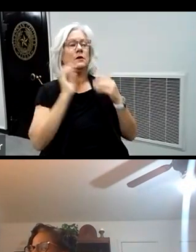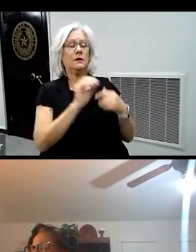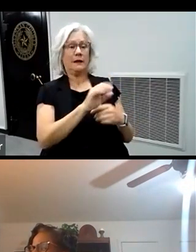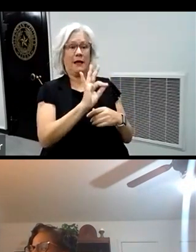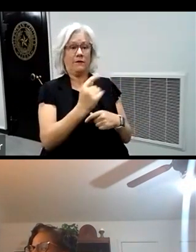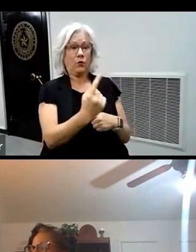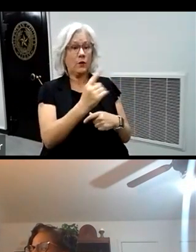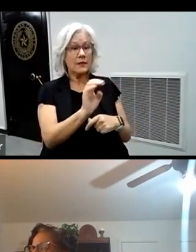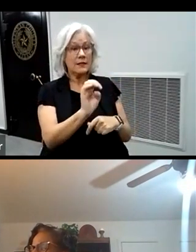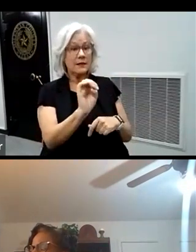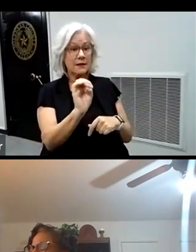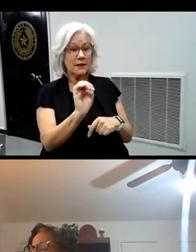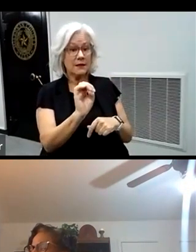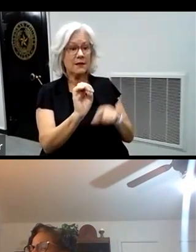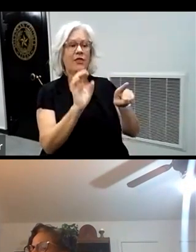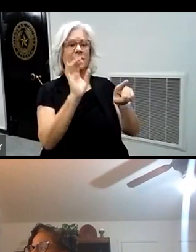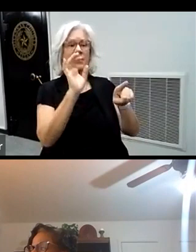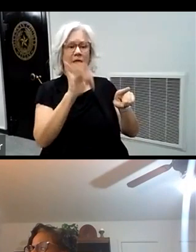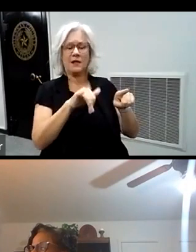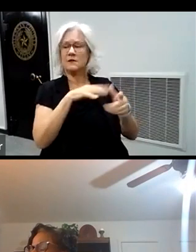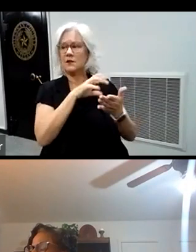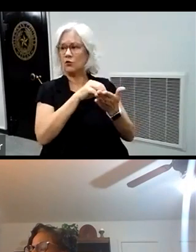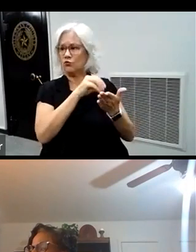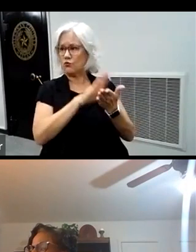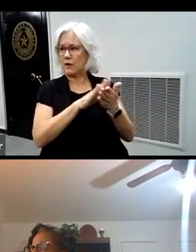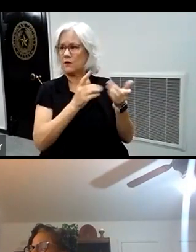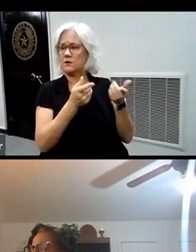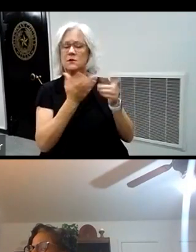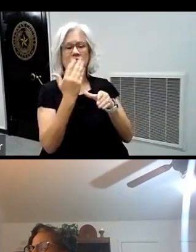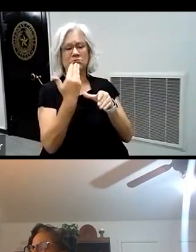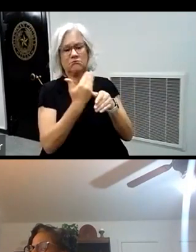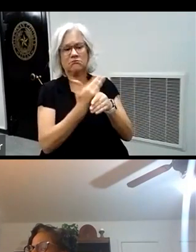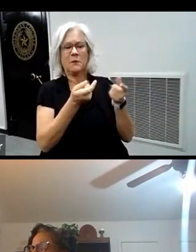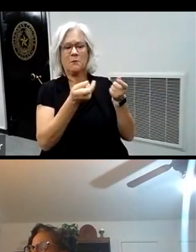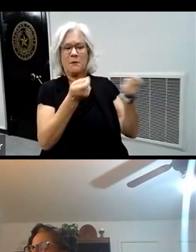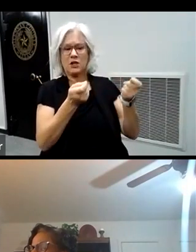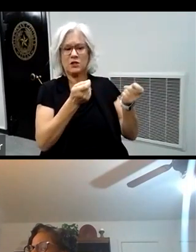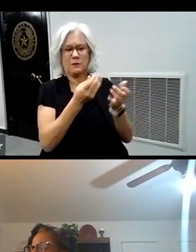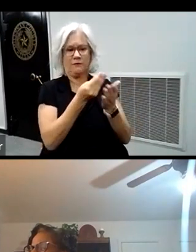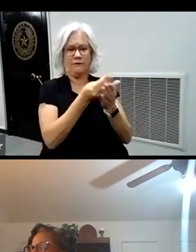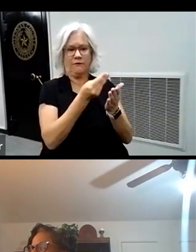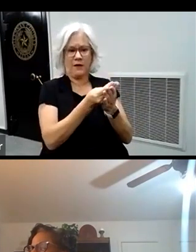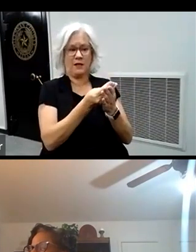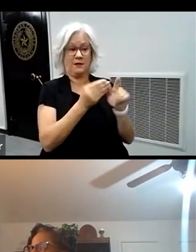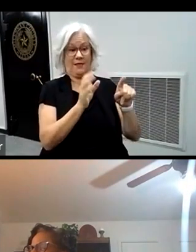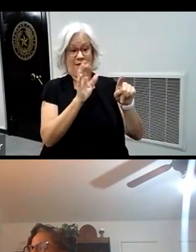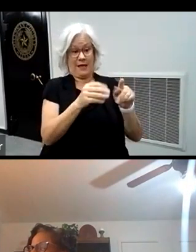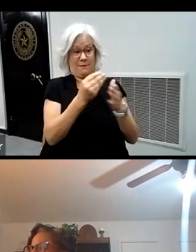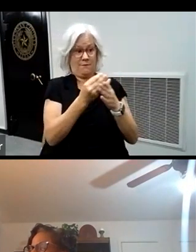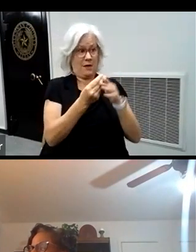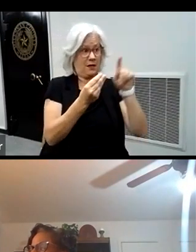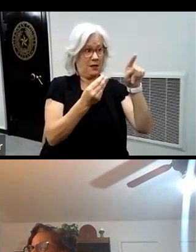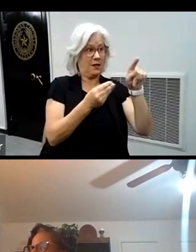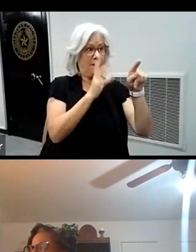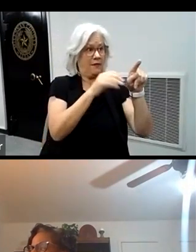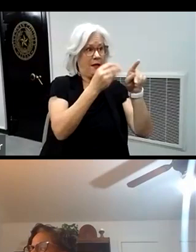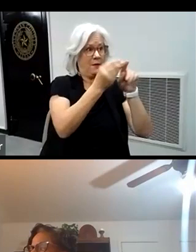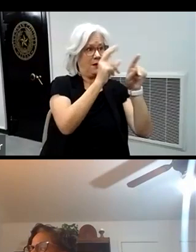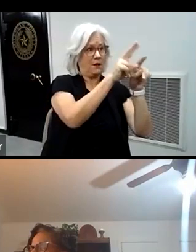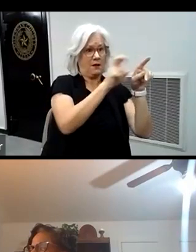F1E, this is the Records Management Fund, and the request is to move within that fund into software